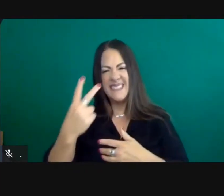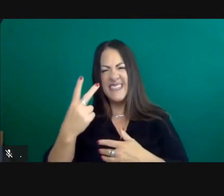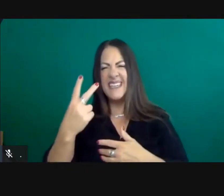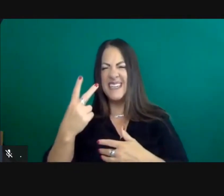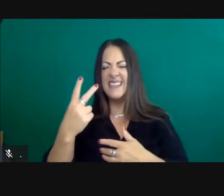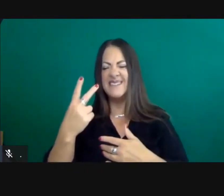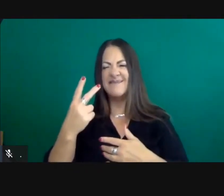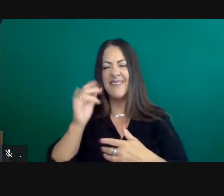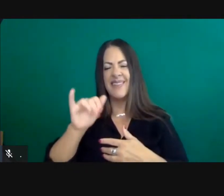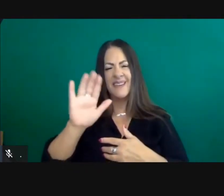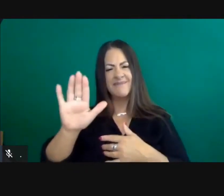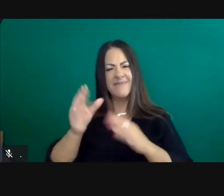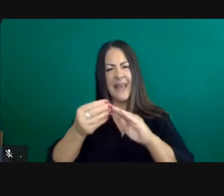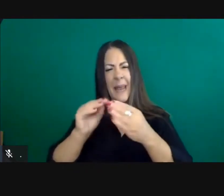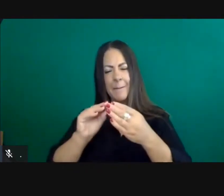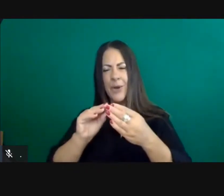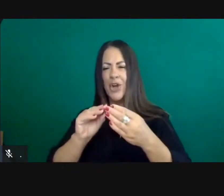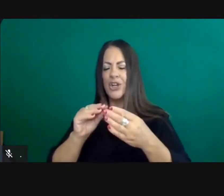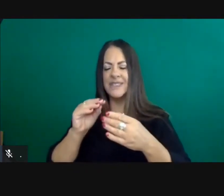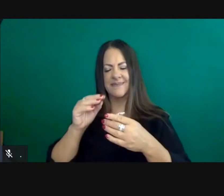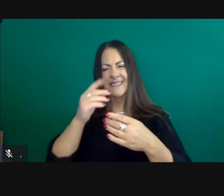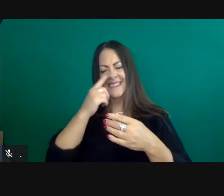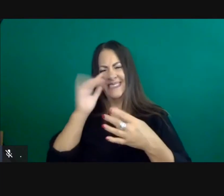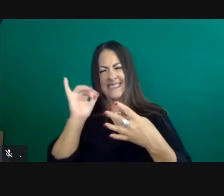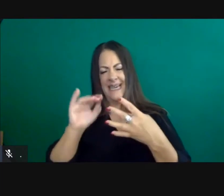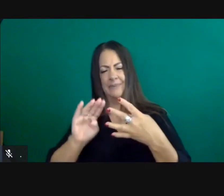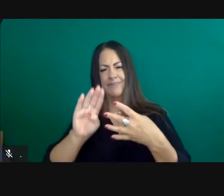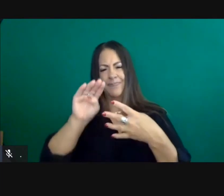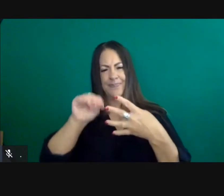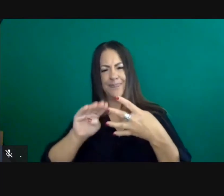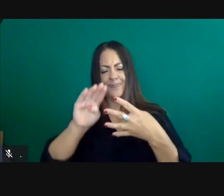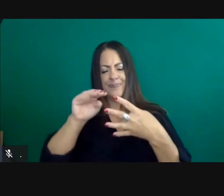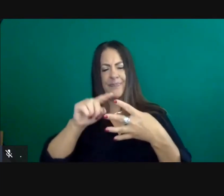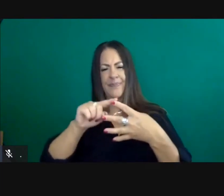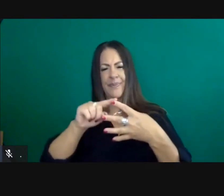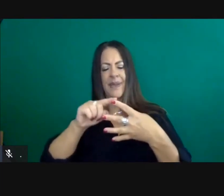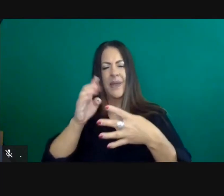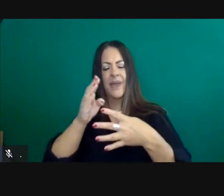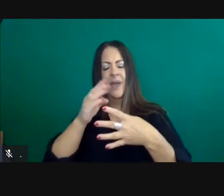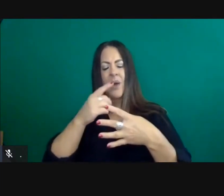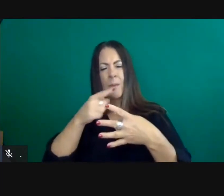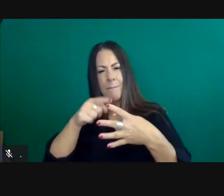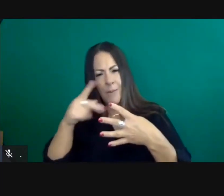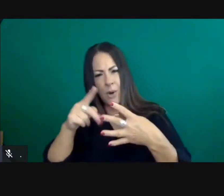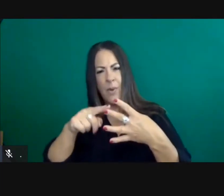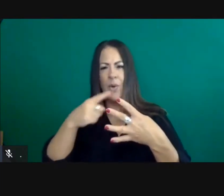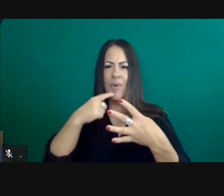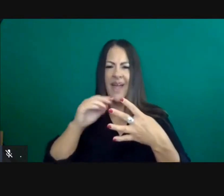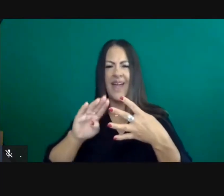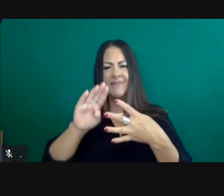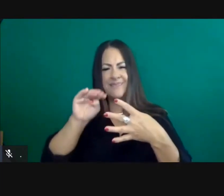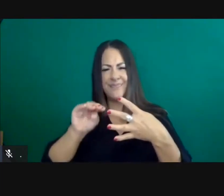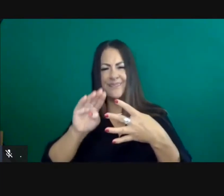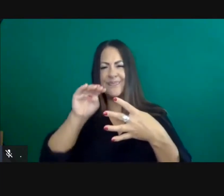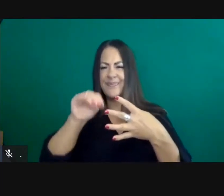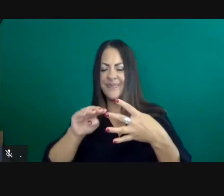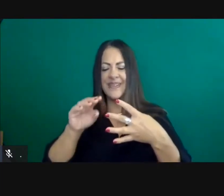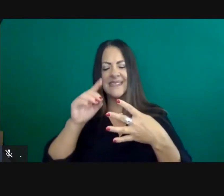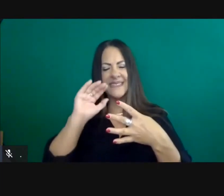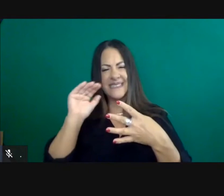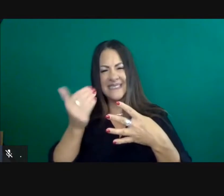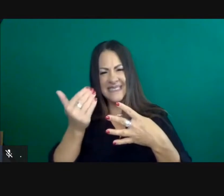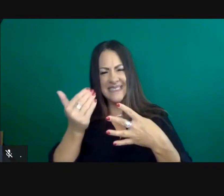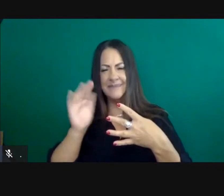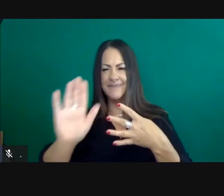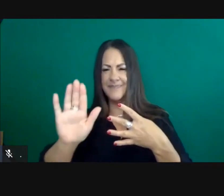between red and purple, but we continue to have conversations about how